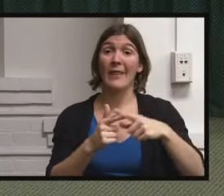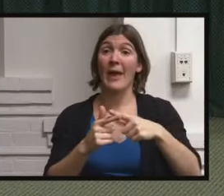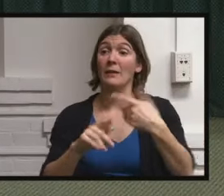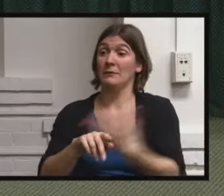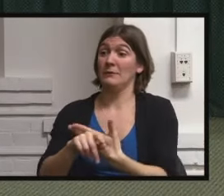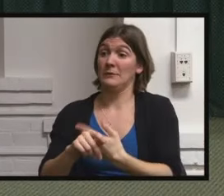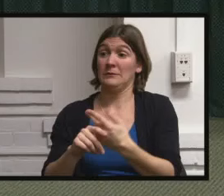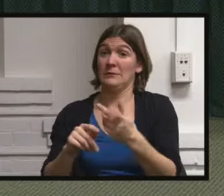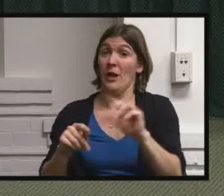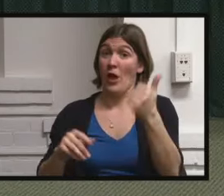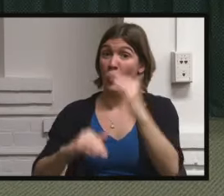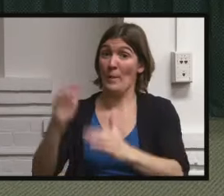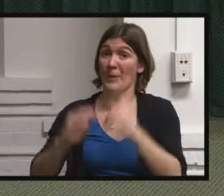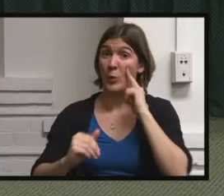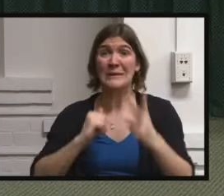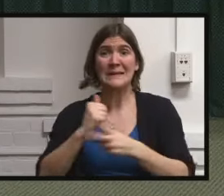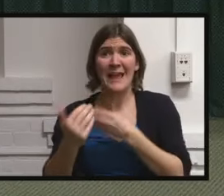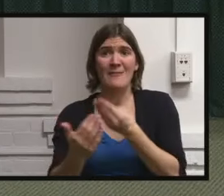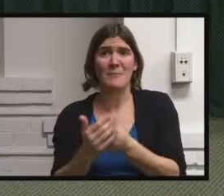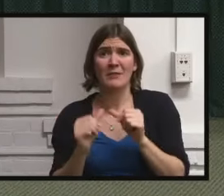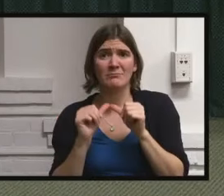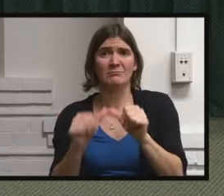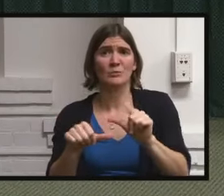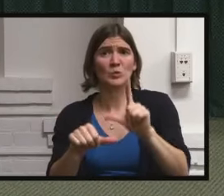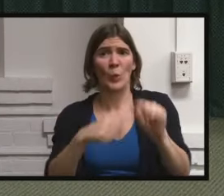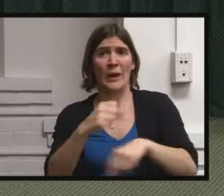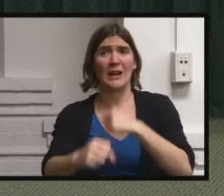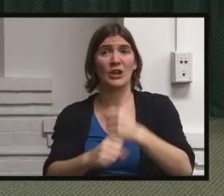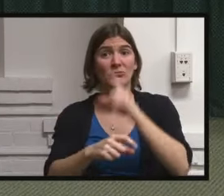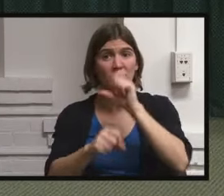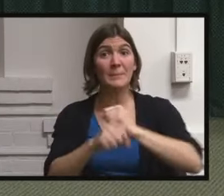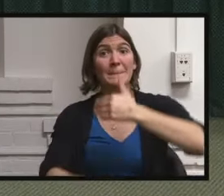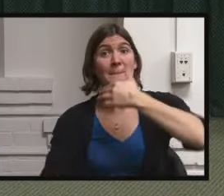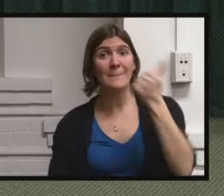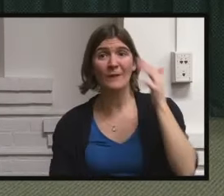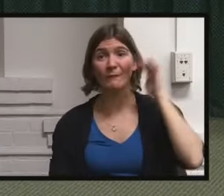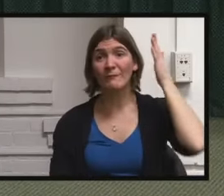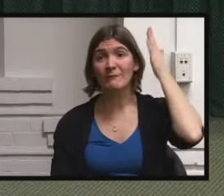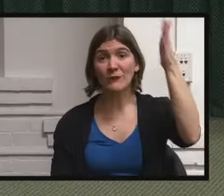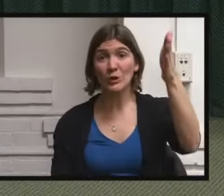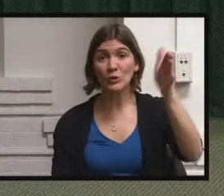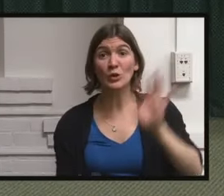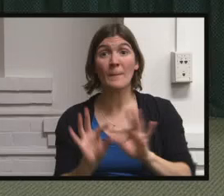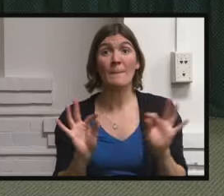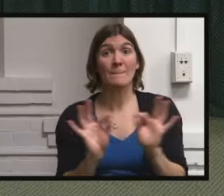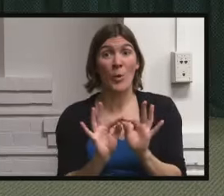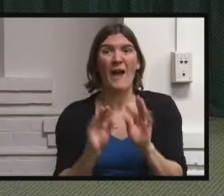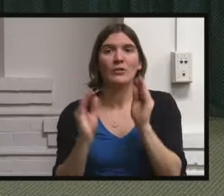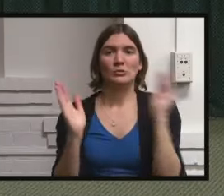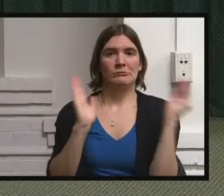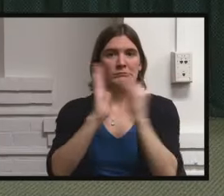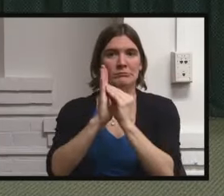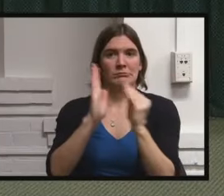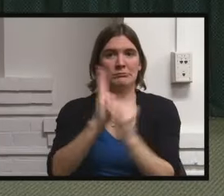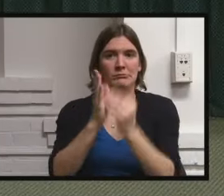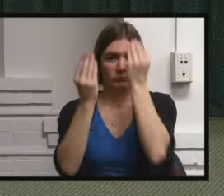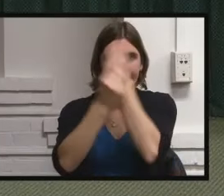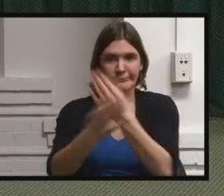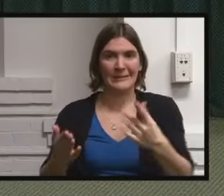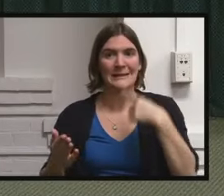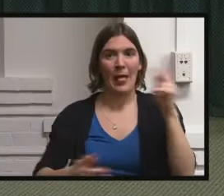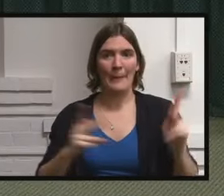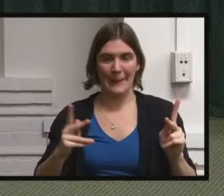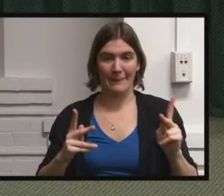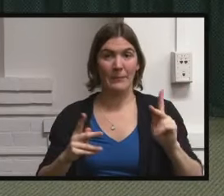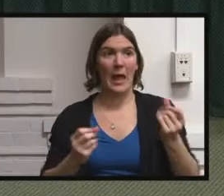facilities in more efficient ways, there will be savings over the 20 years of this bond. And I wanted to get that that financial information into the public presentations as soon as